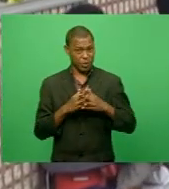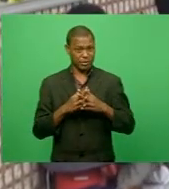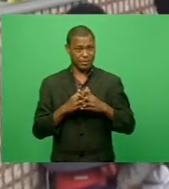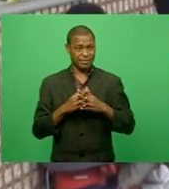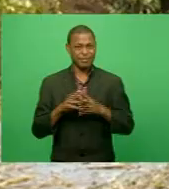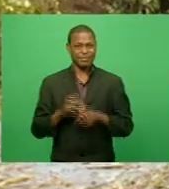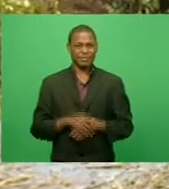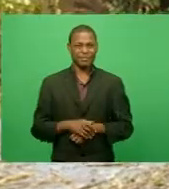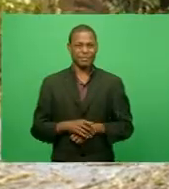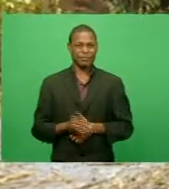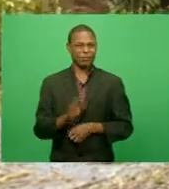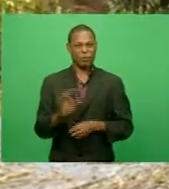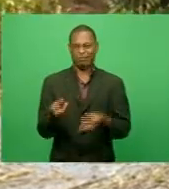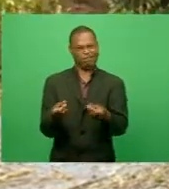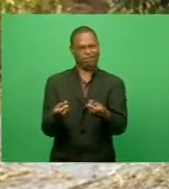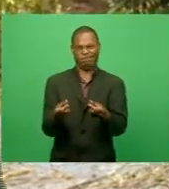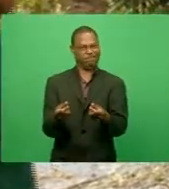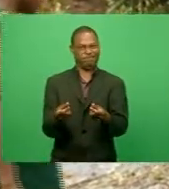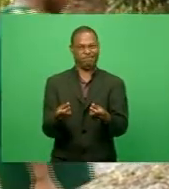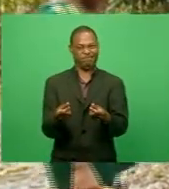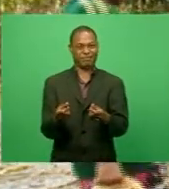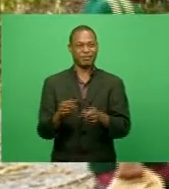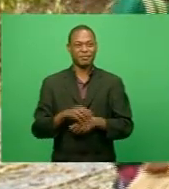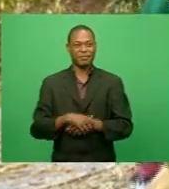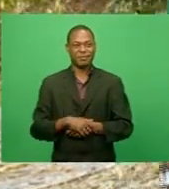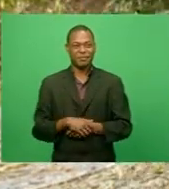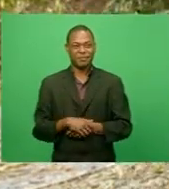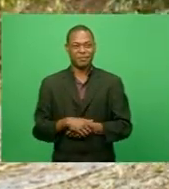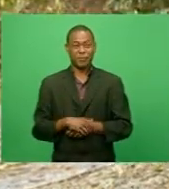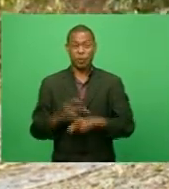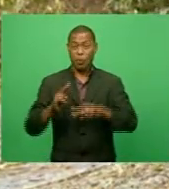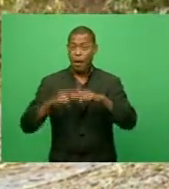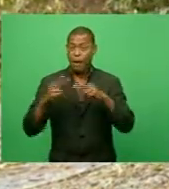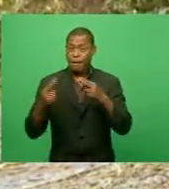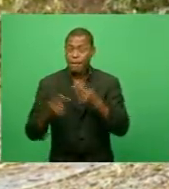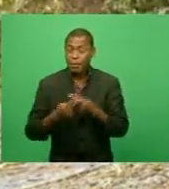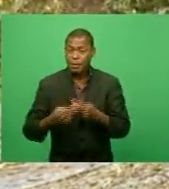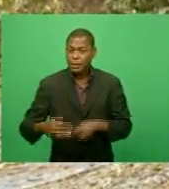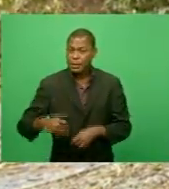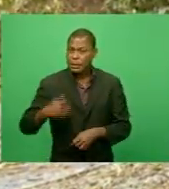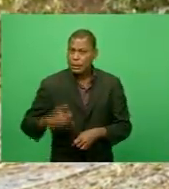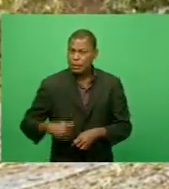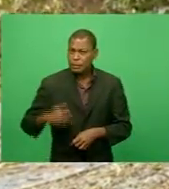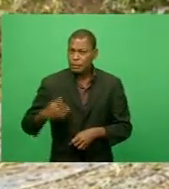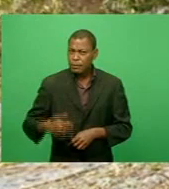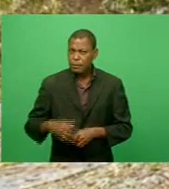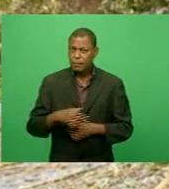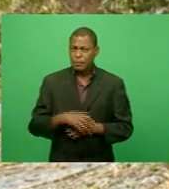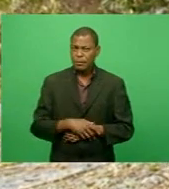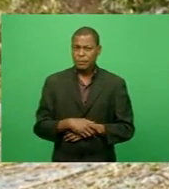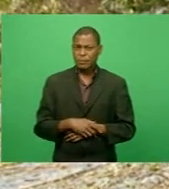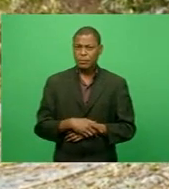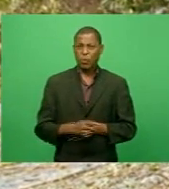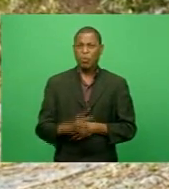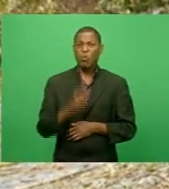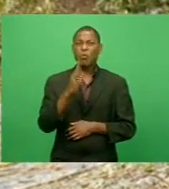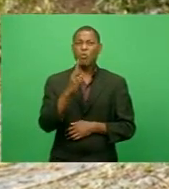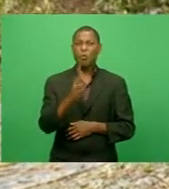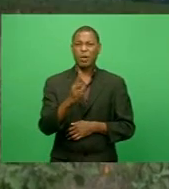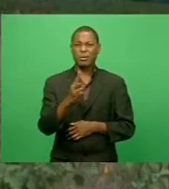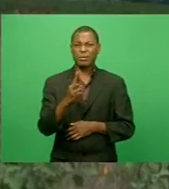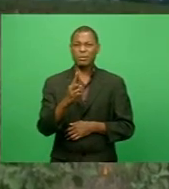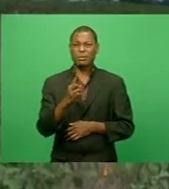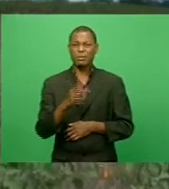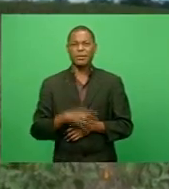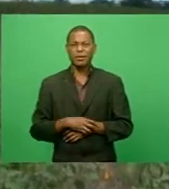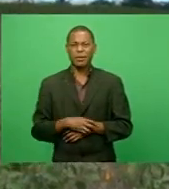their savings. And we're beginning to see many families living on one-off meals per day. I have actually gone to